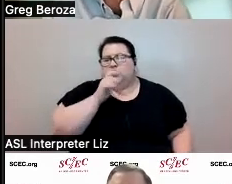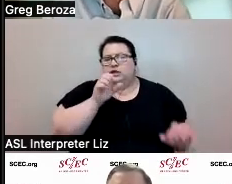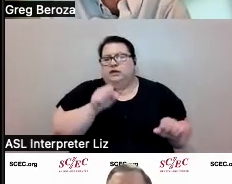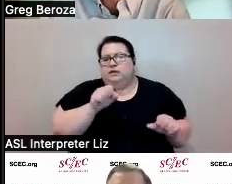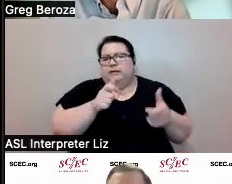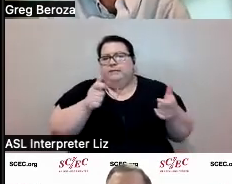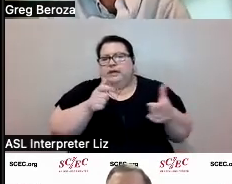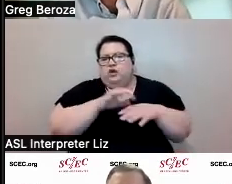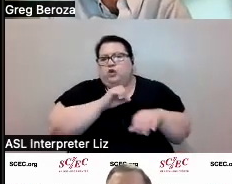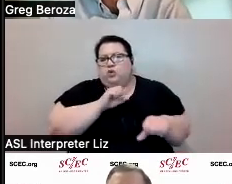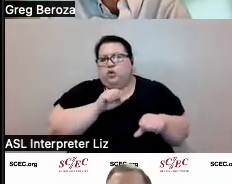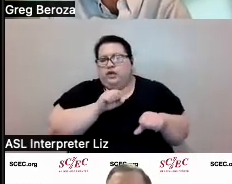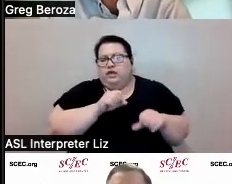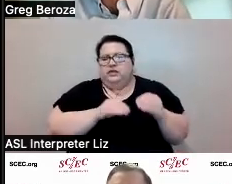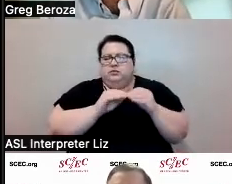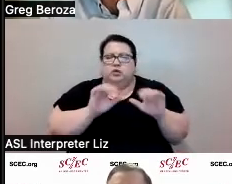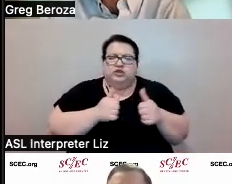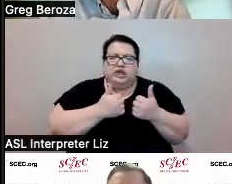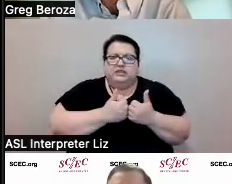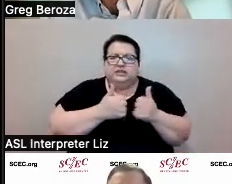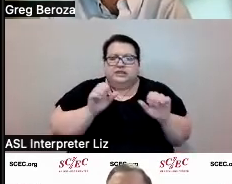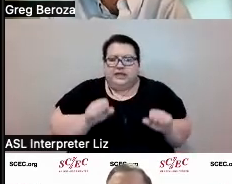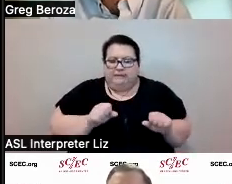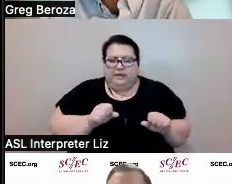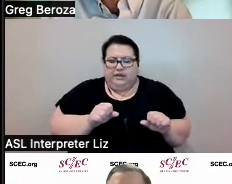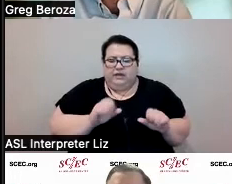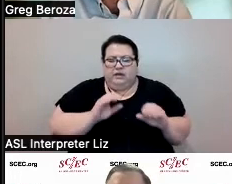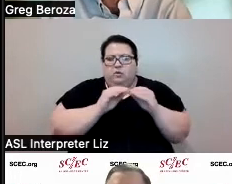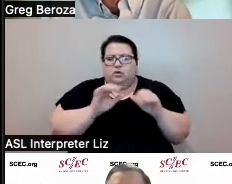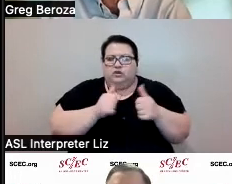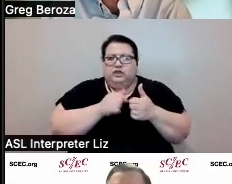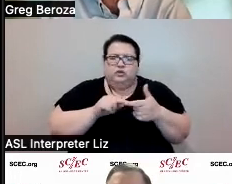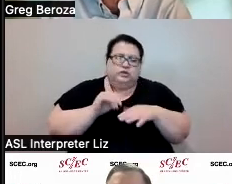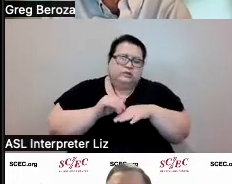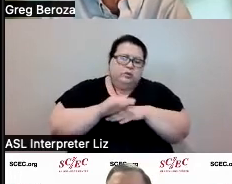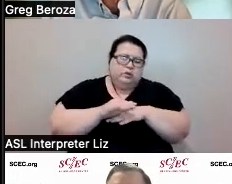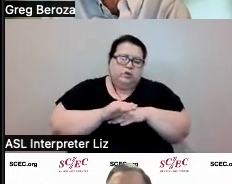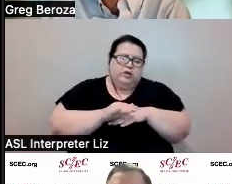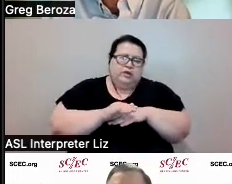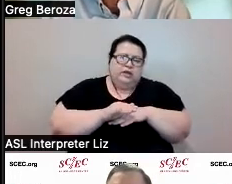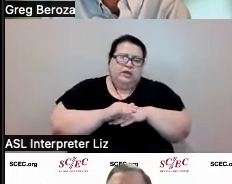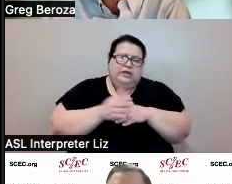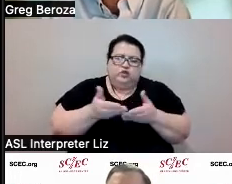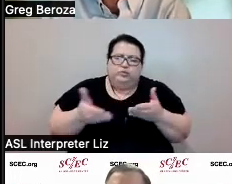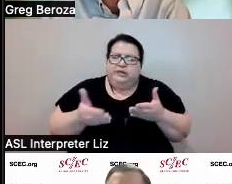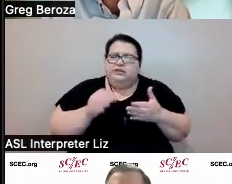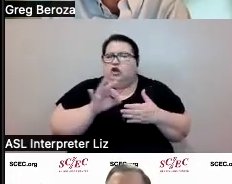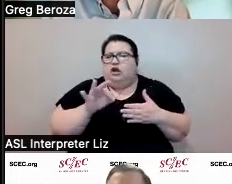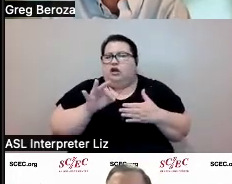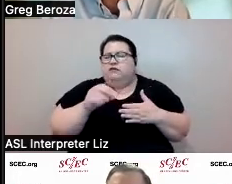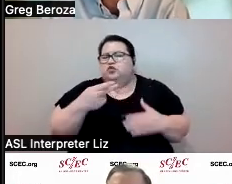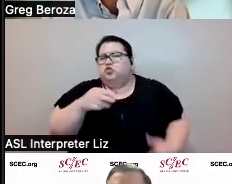big earthquakes. It's more challenging, it can be more challenging to deploy instrumentation offshore, but it's